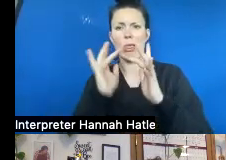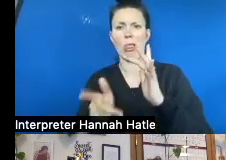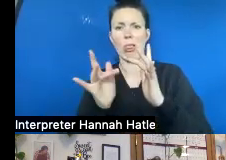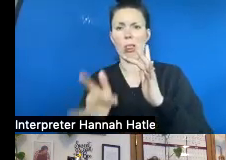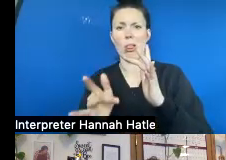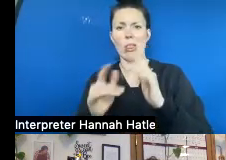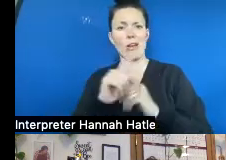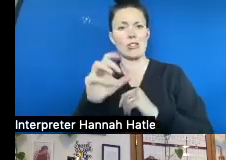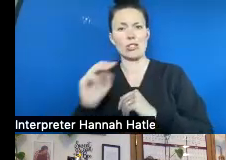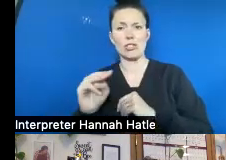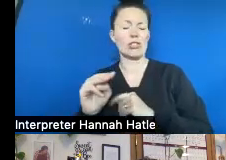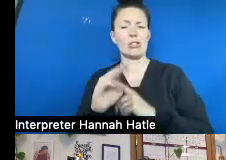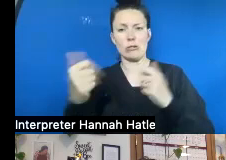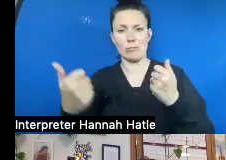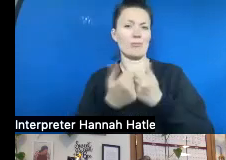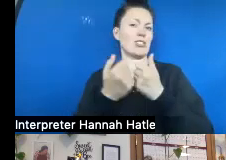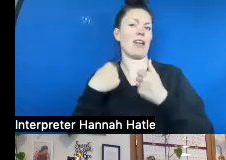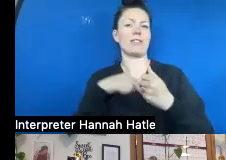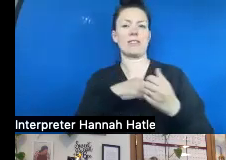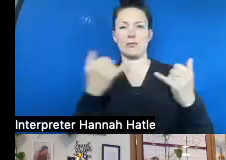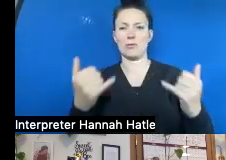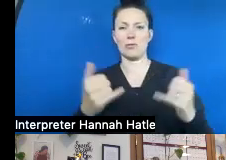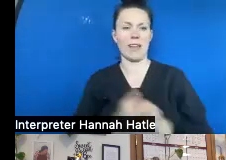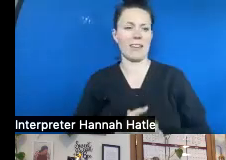Zoom is giving us a run for our money today.